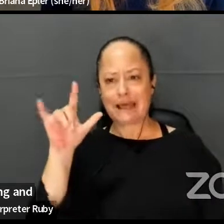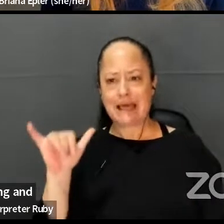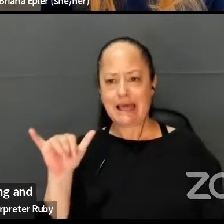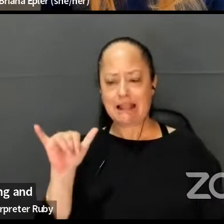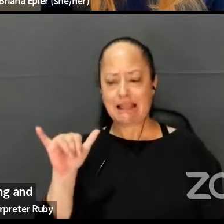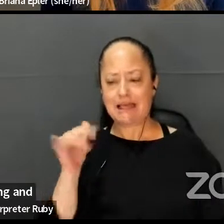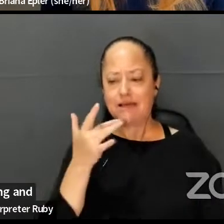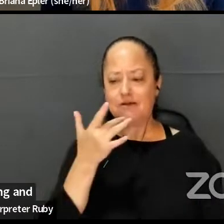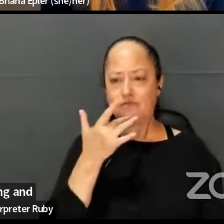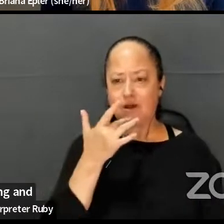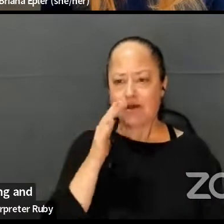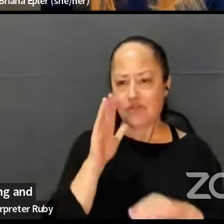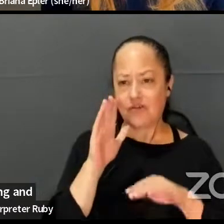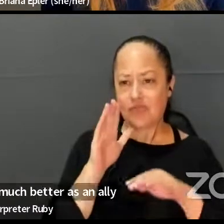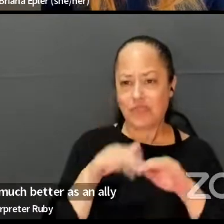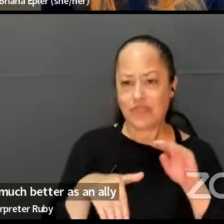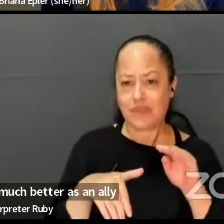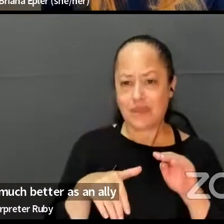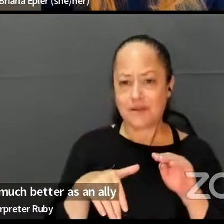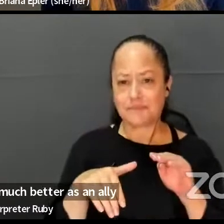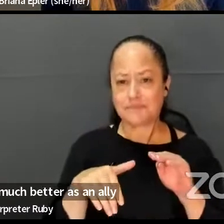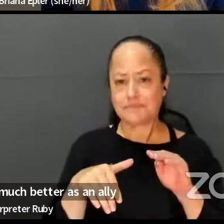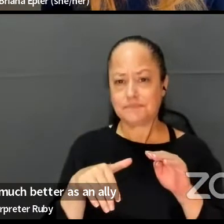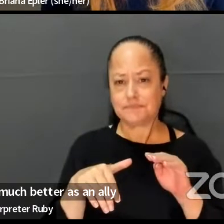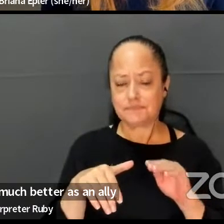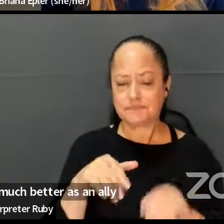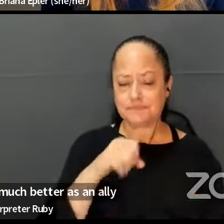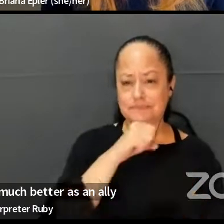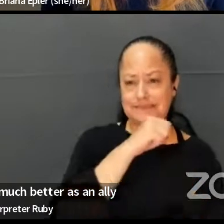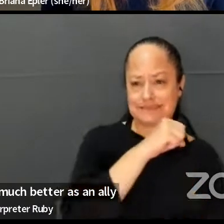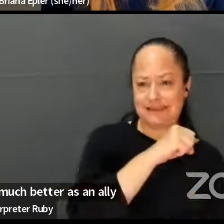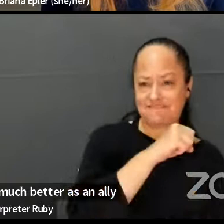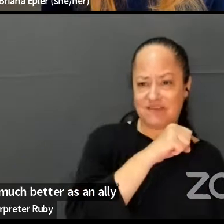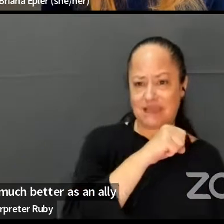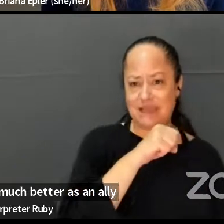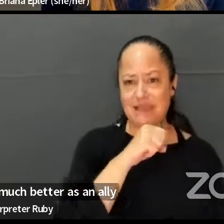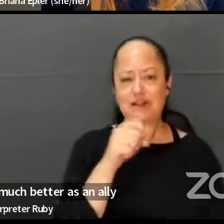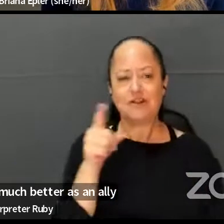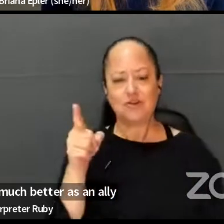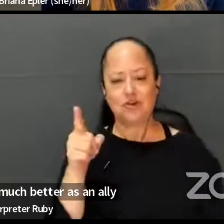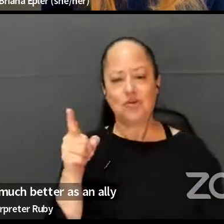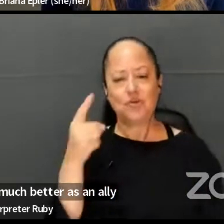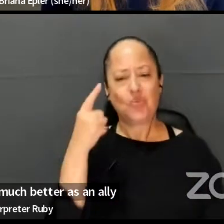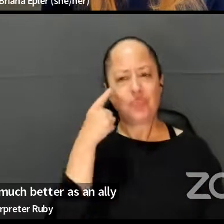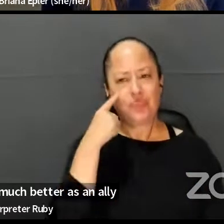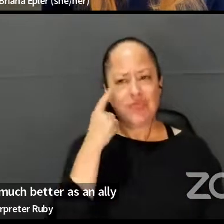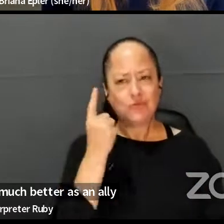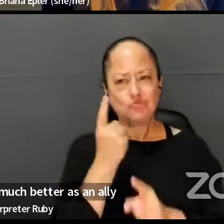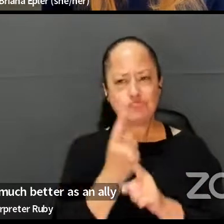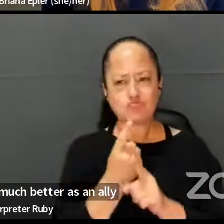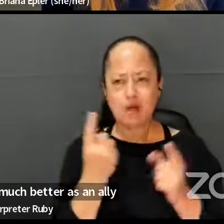sort of, go into the defense because you think that's the right thing to do.